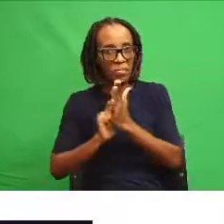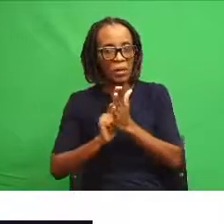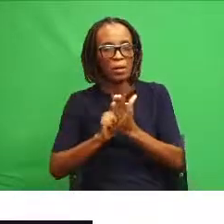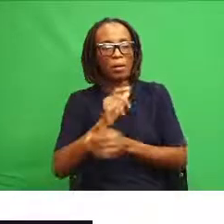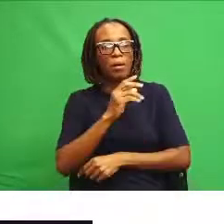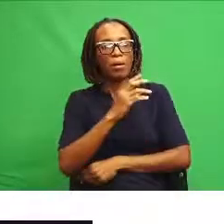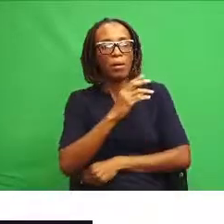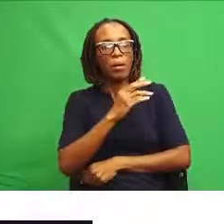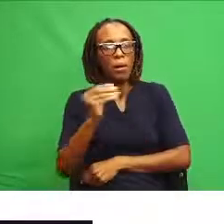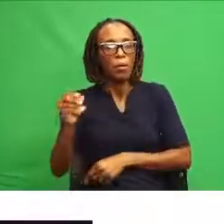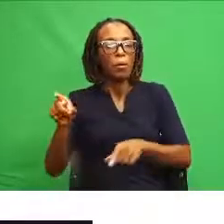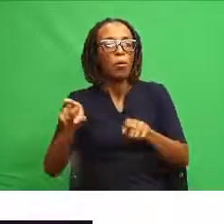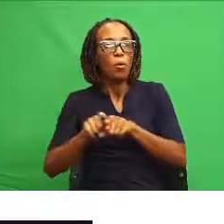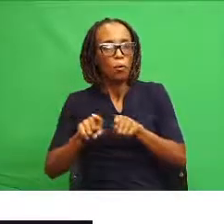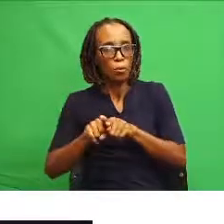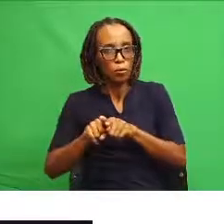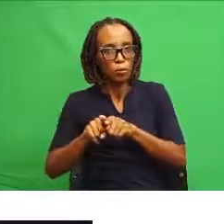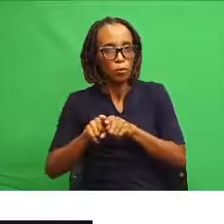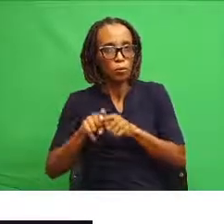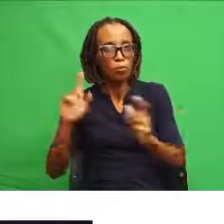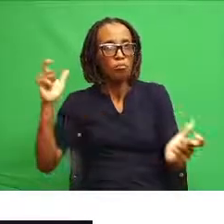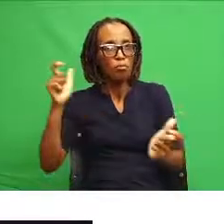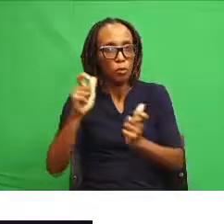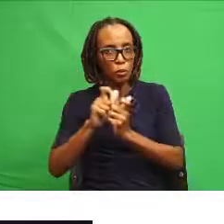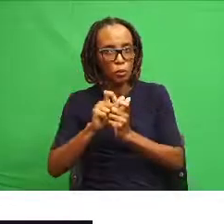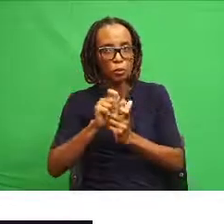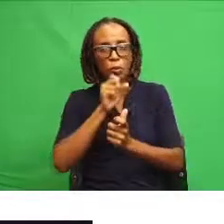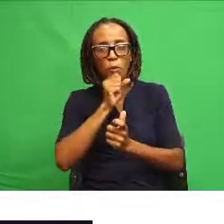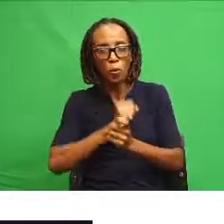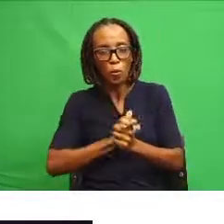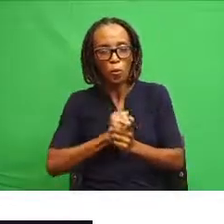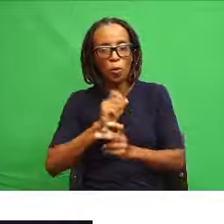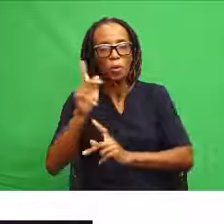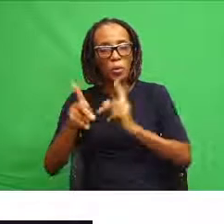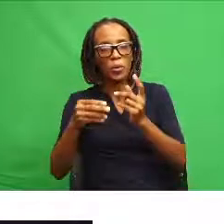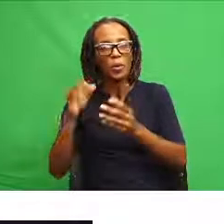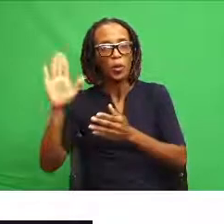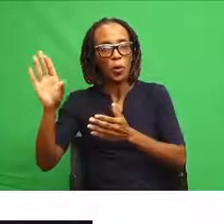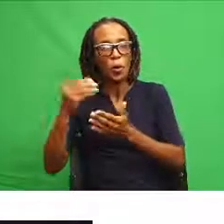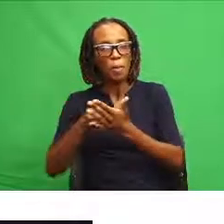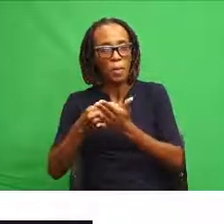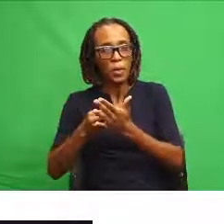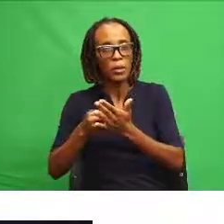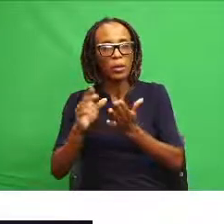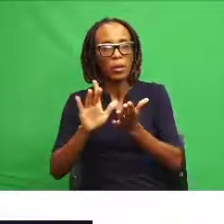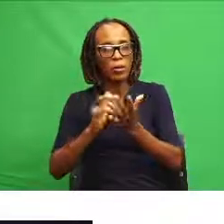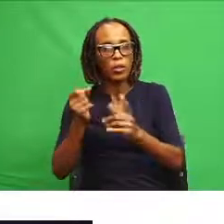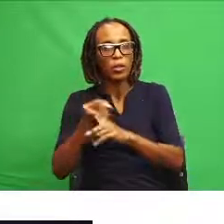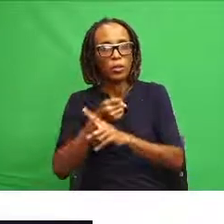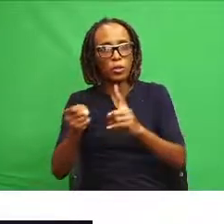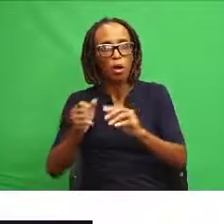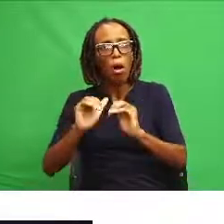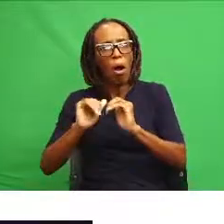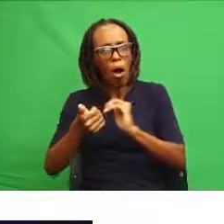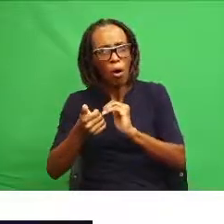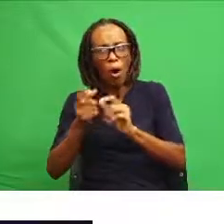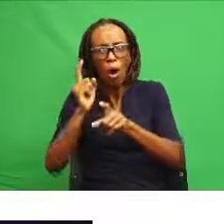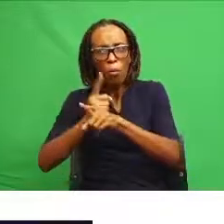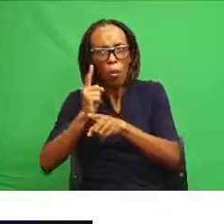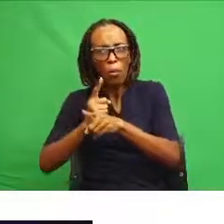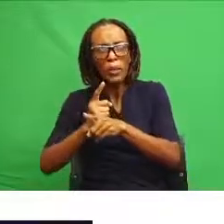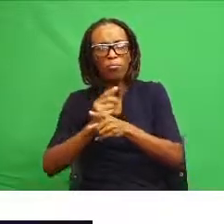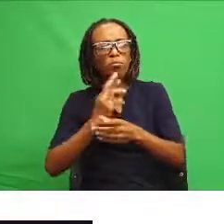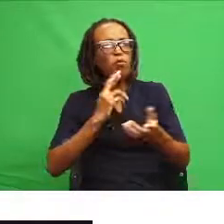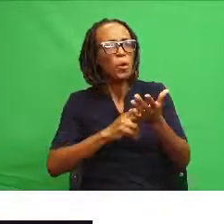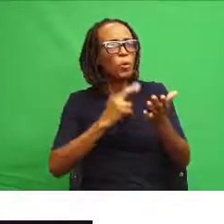and also a reduction in the incidence of elder financial abuse locally by ensuring proper reporting to the